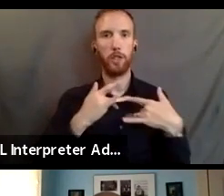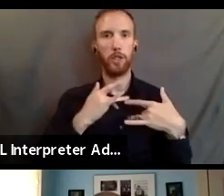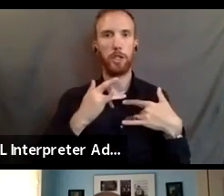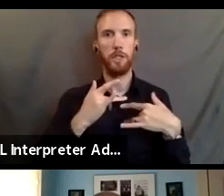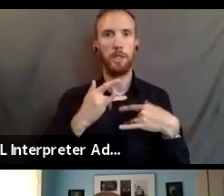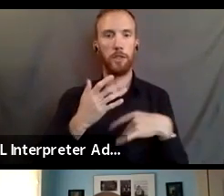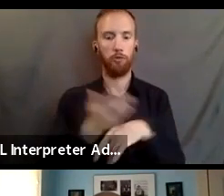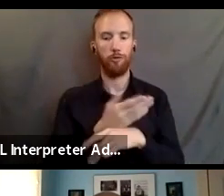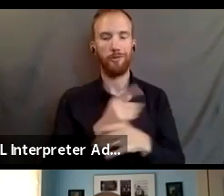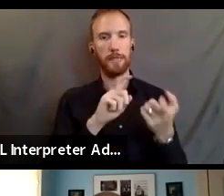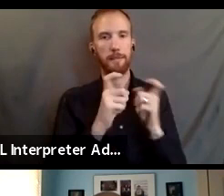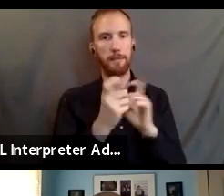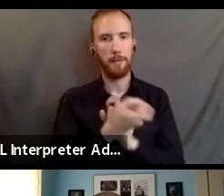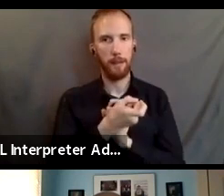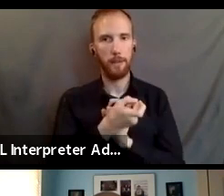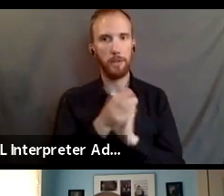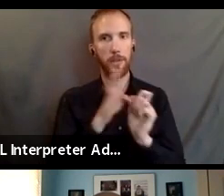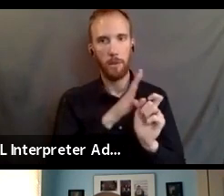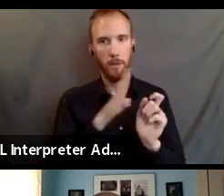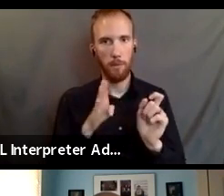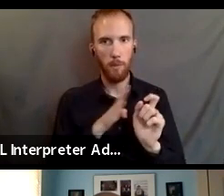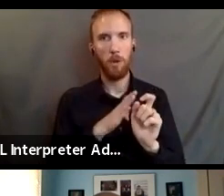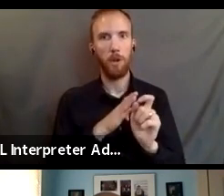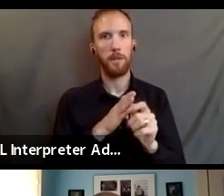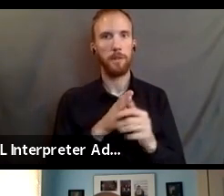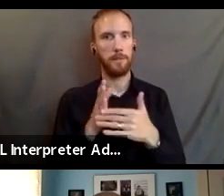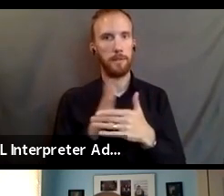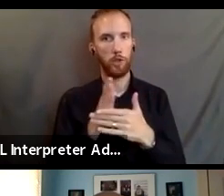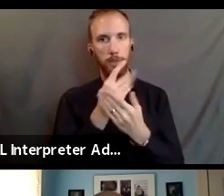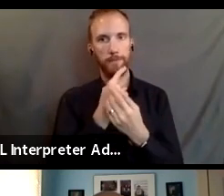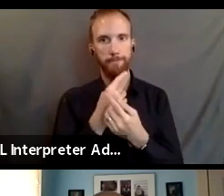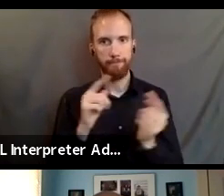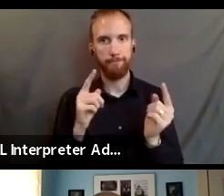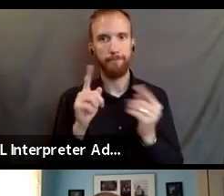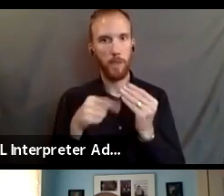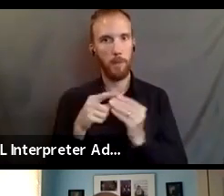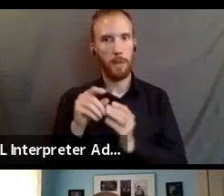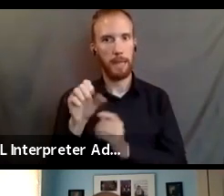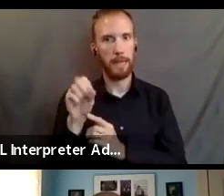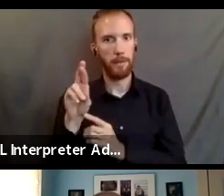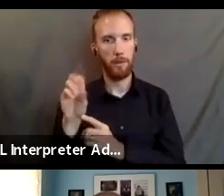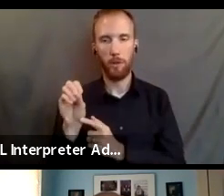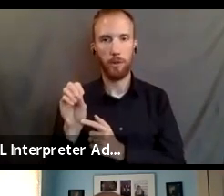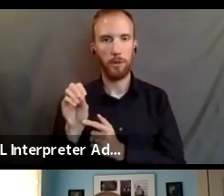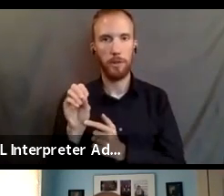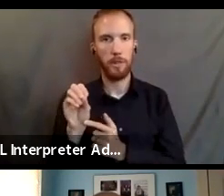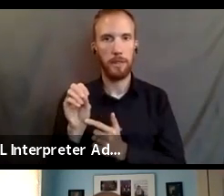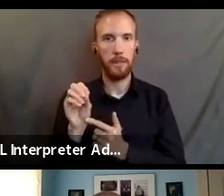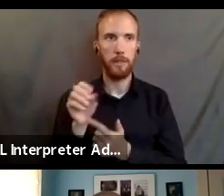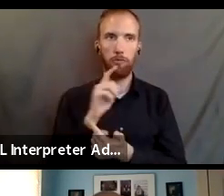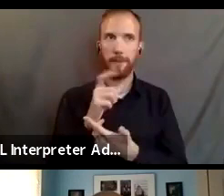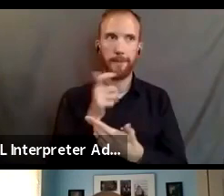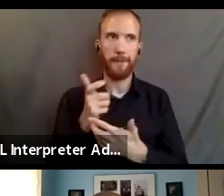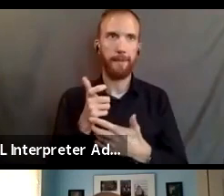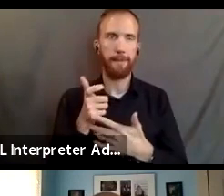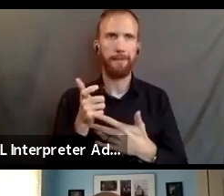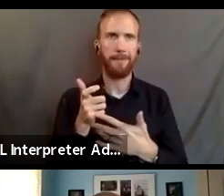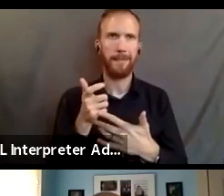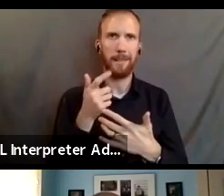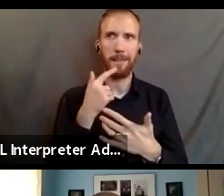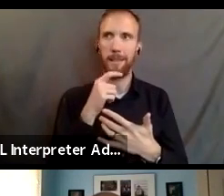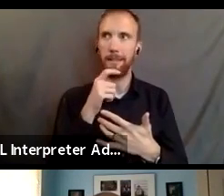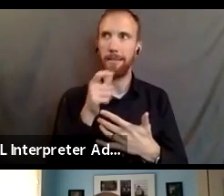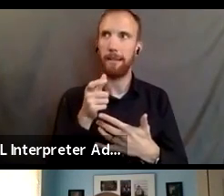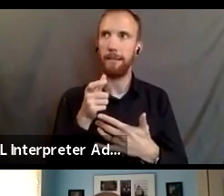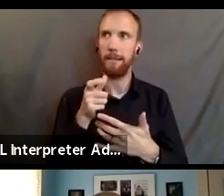from the board in terms of the sro it just doesn't meet the need and this is a moment